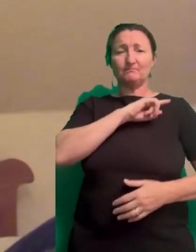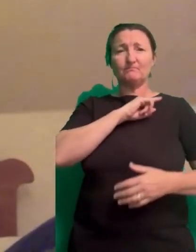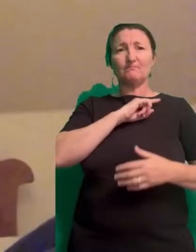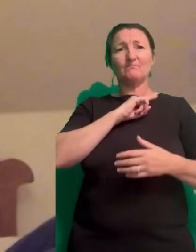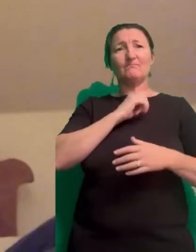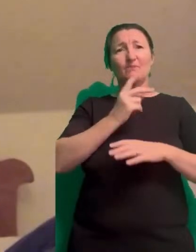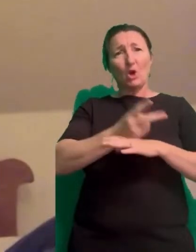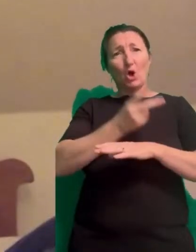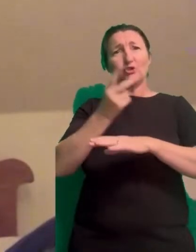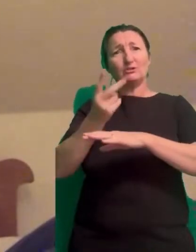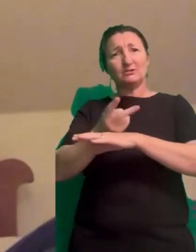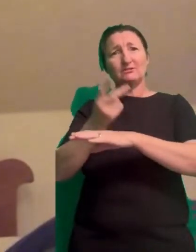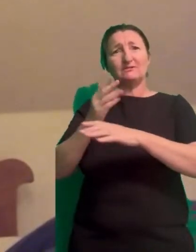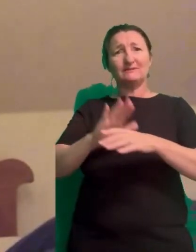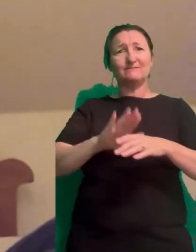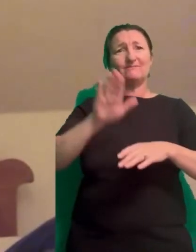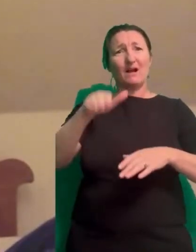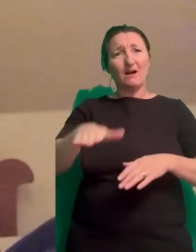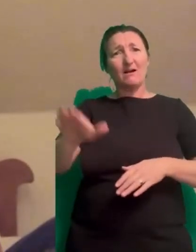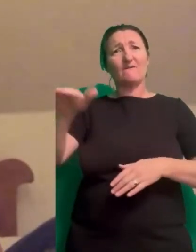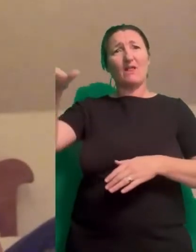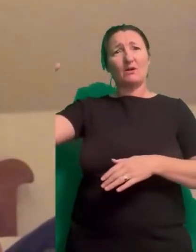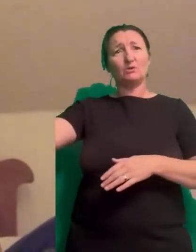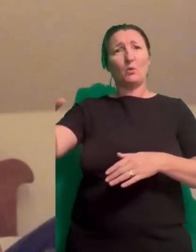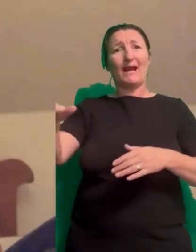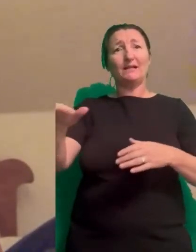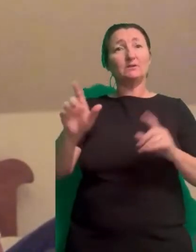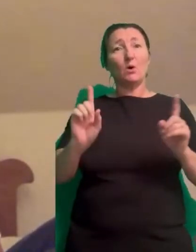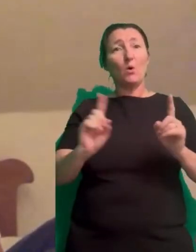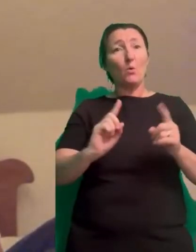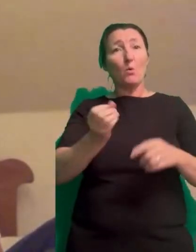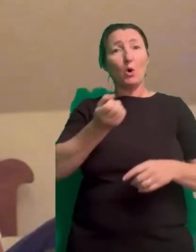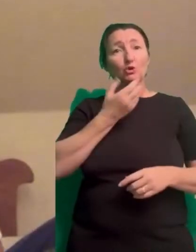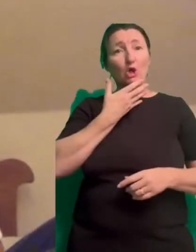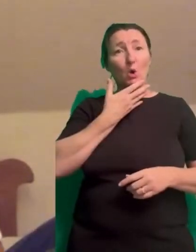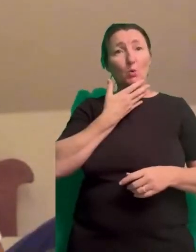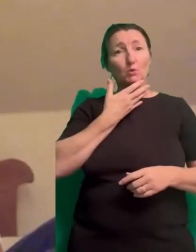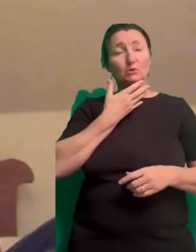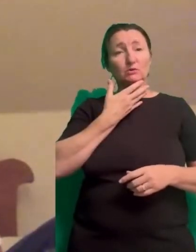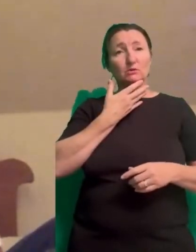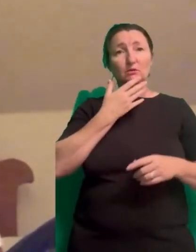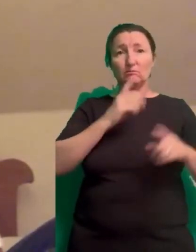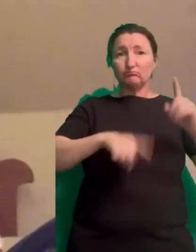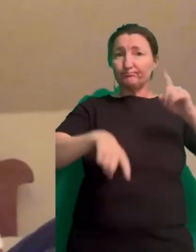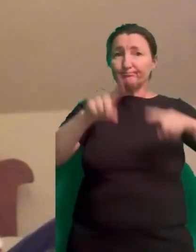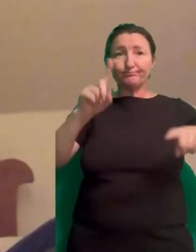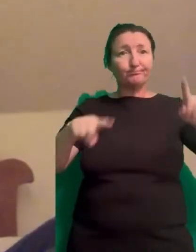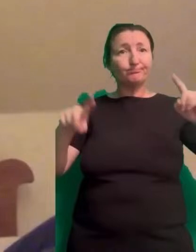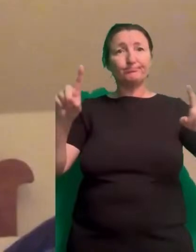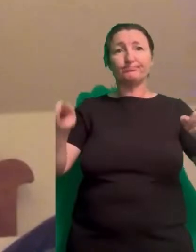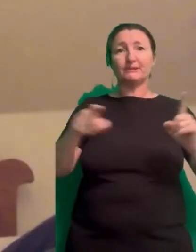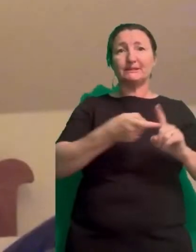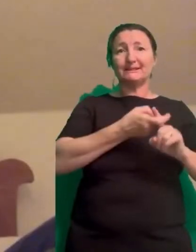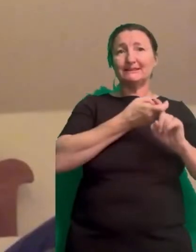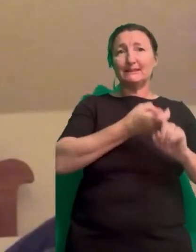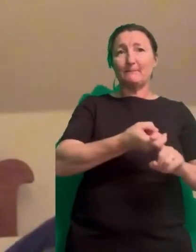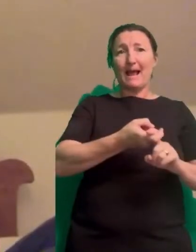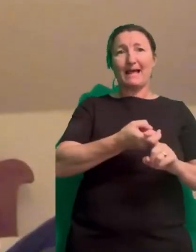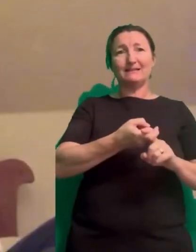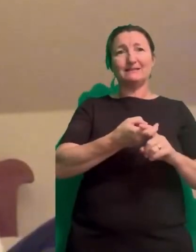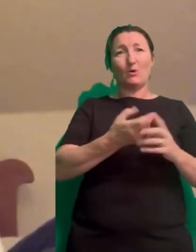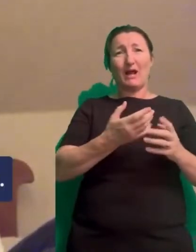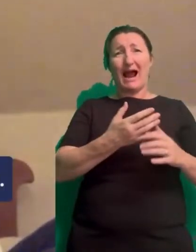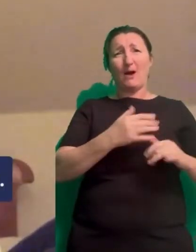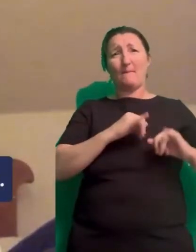fluctuates in the amount of days between the doses of the medication I take. This will depend on how much my condition is flaring up at the